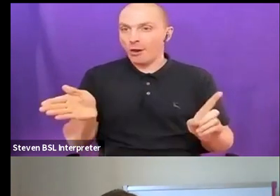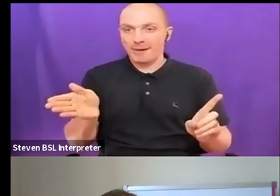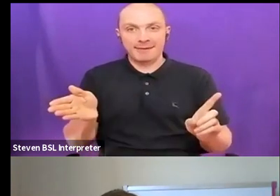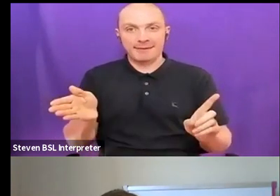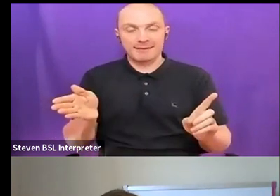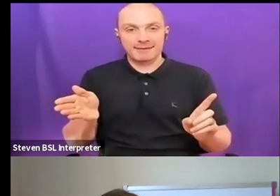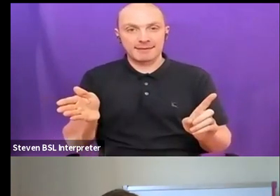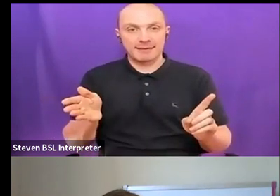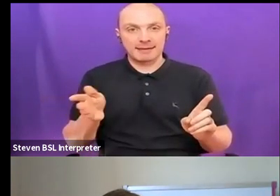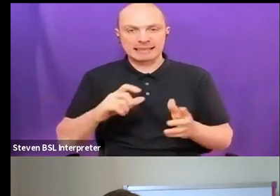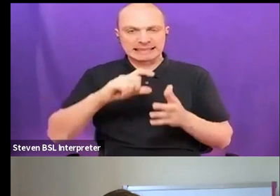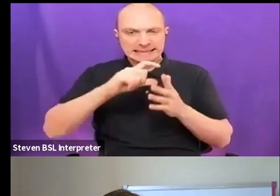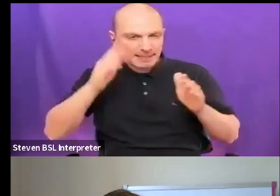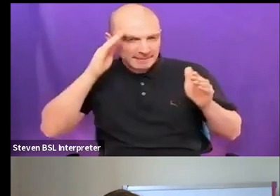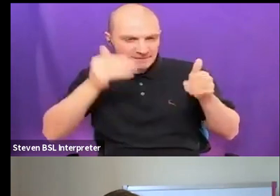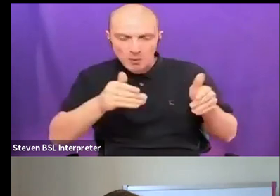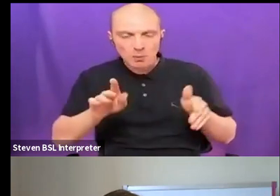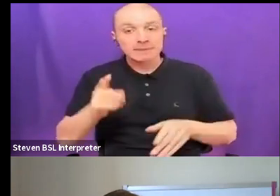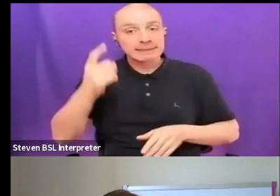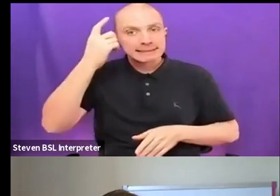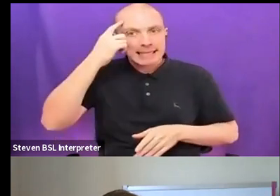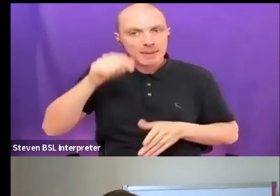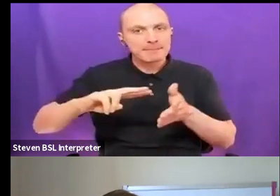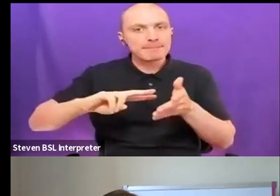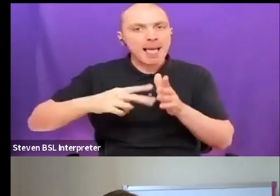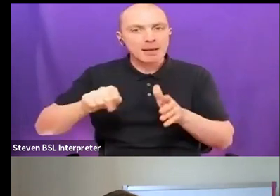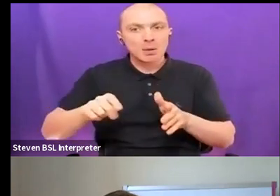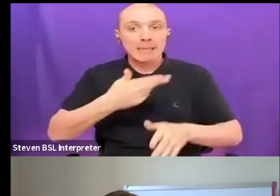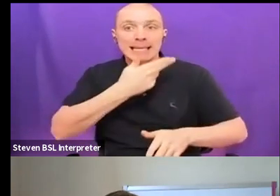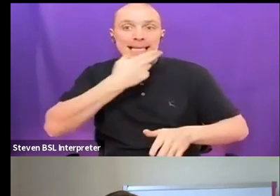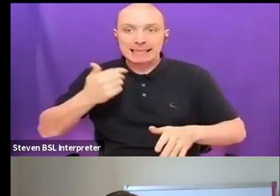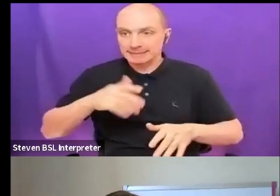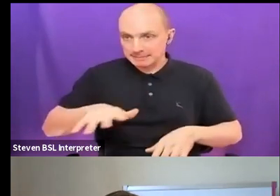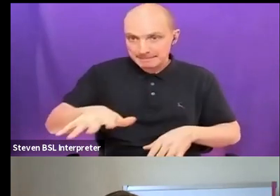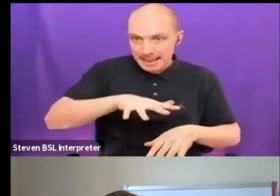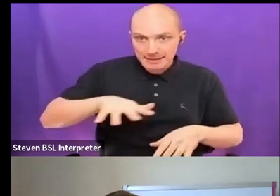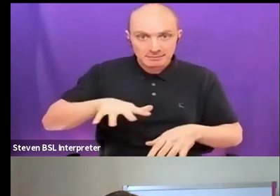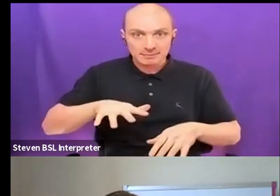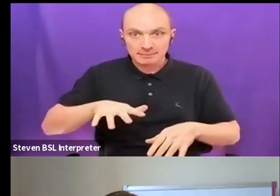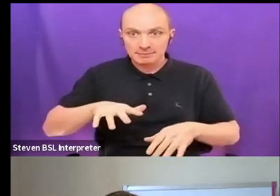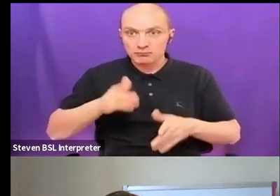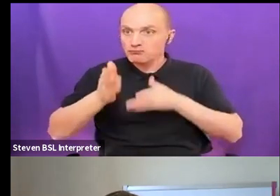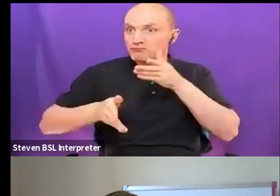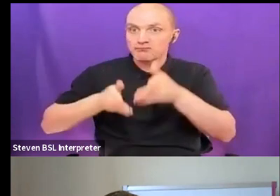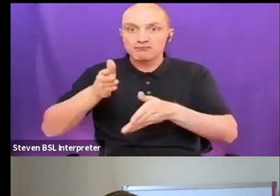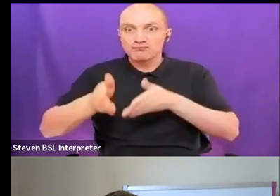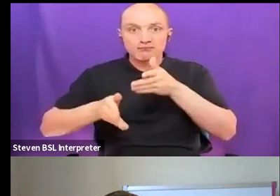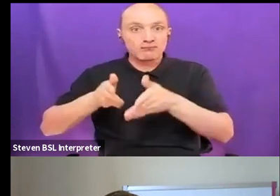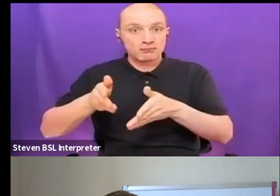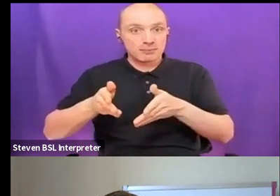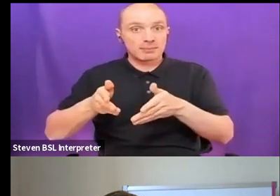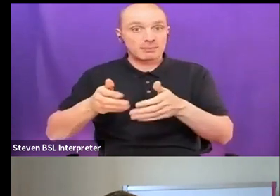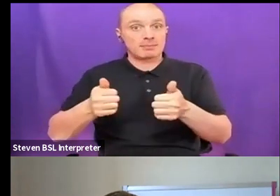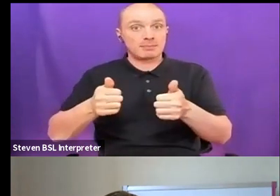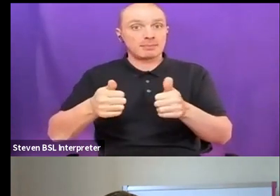It's about sensible planning and making places nice for people. So, for instance, Kevin, I think that I'm